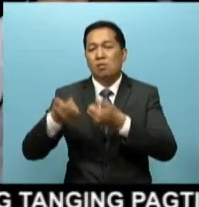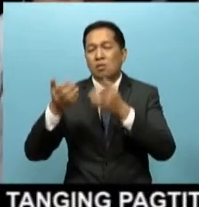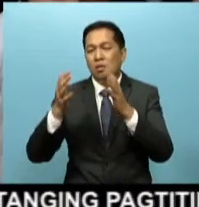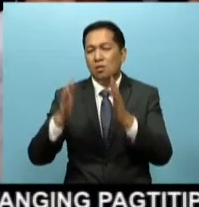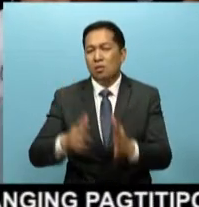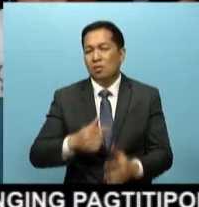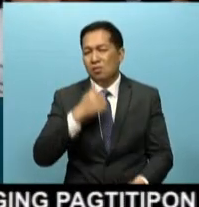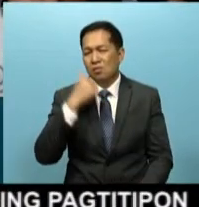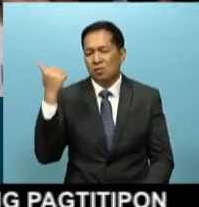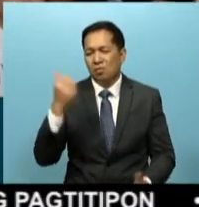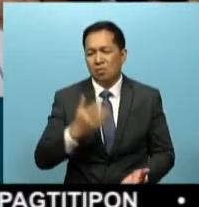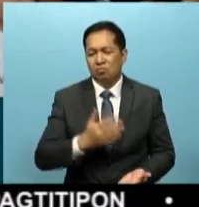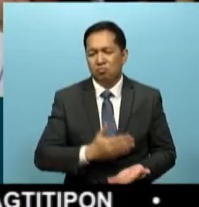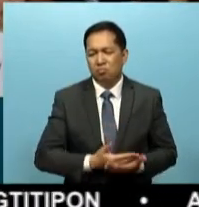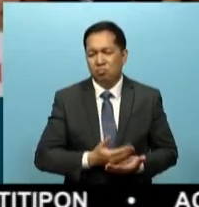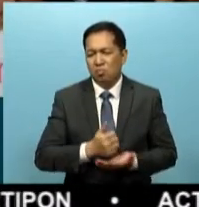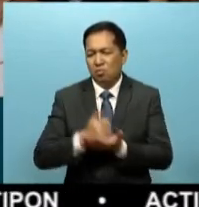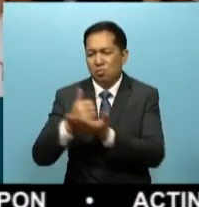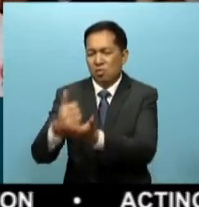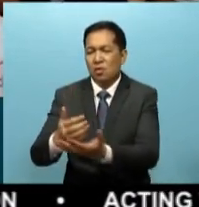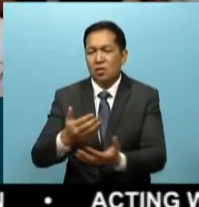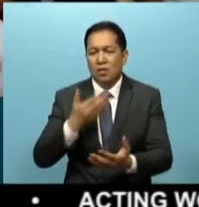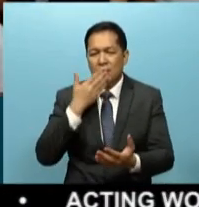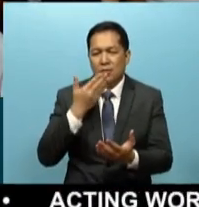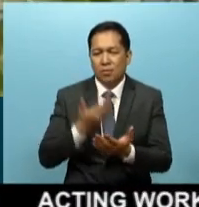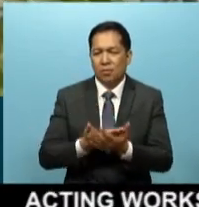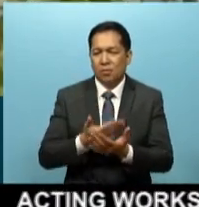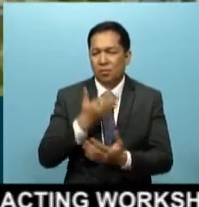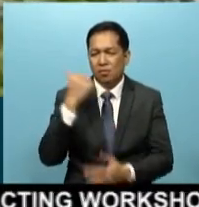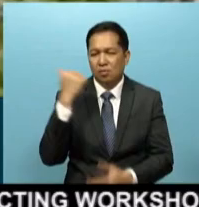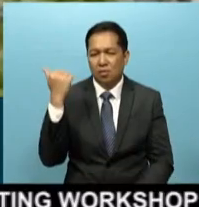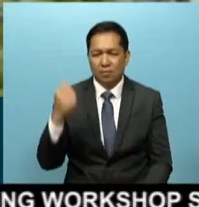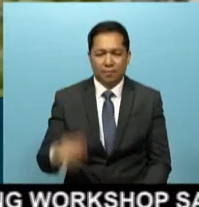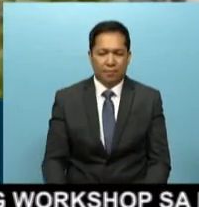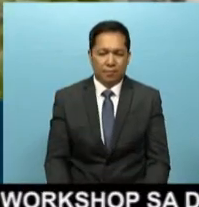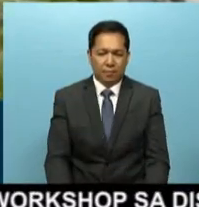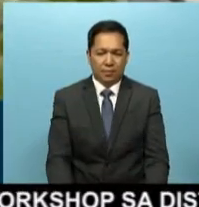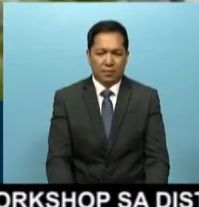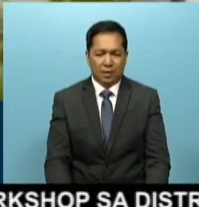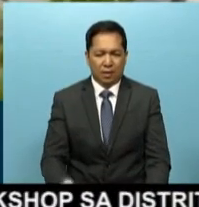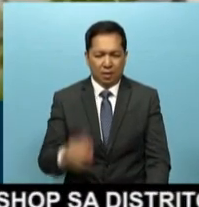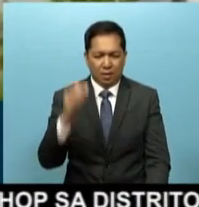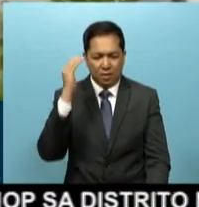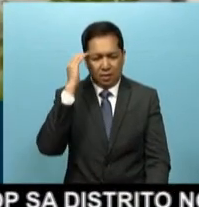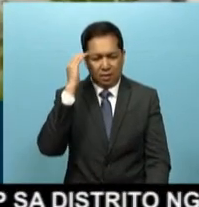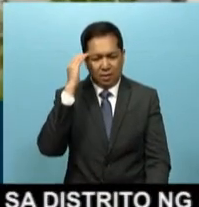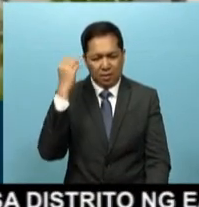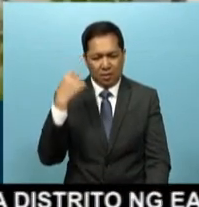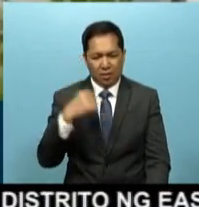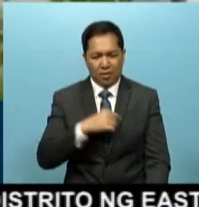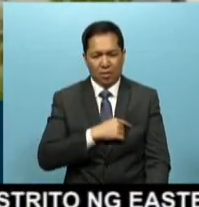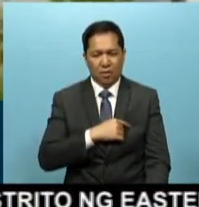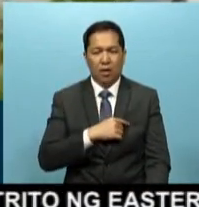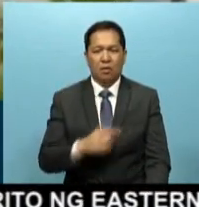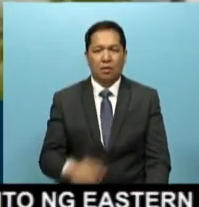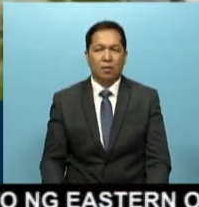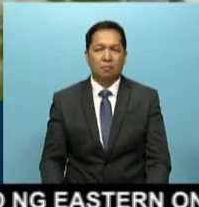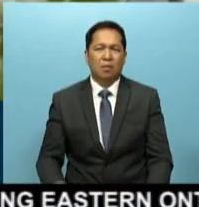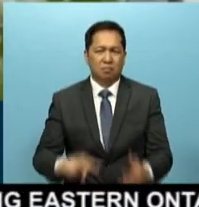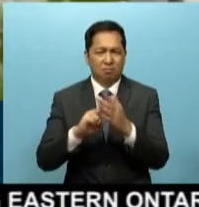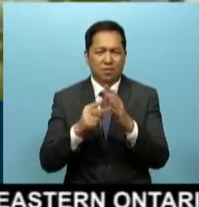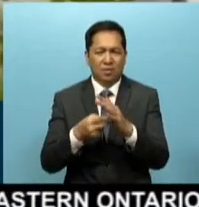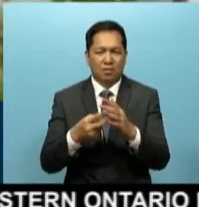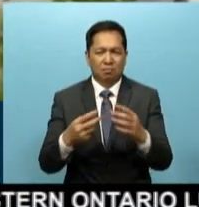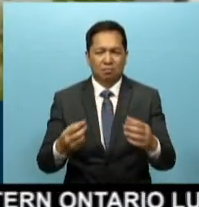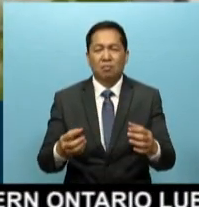others, especially to those who are in need. I think that these activities are really meaningful because that can help a lot